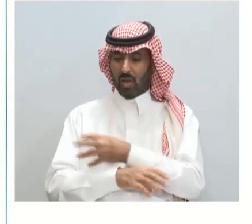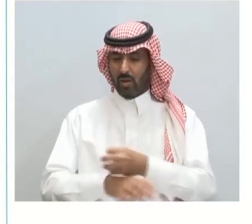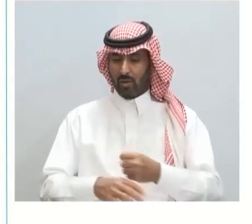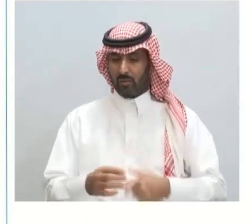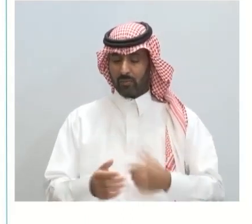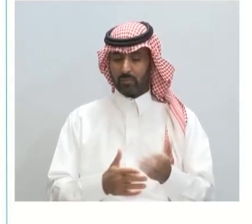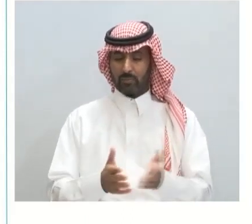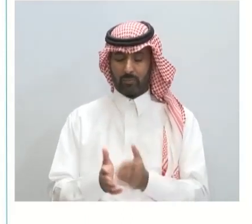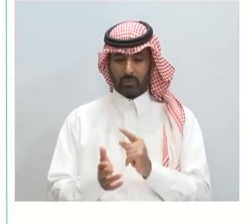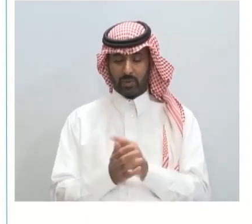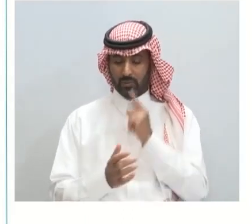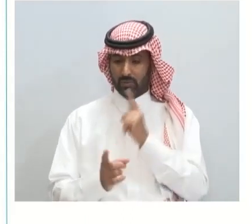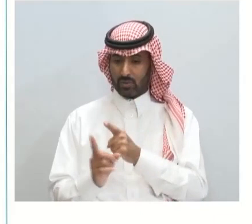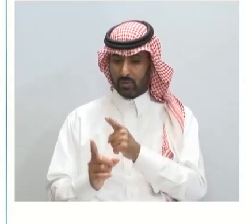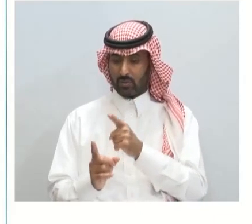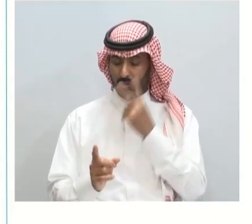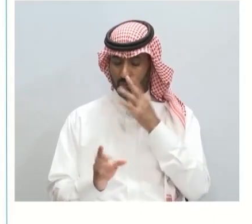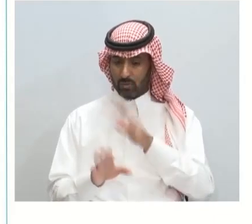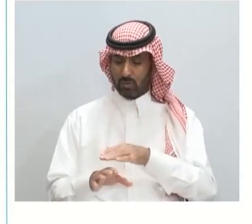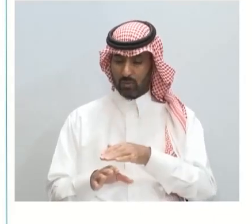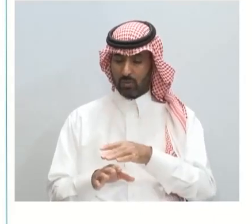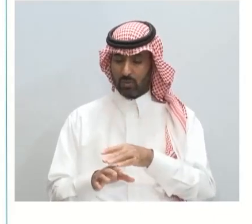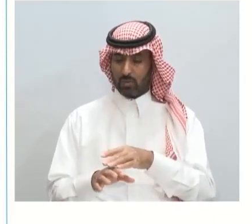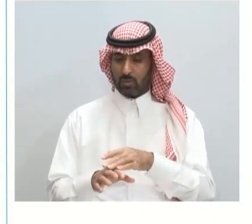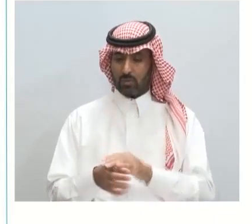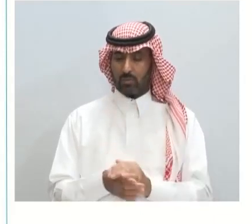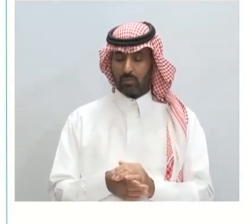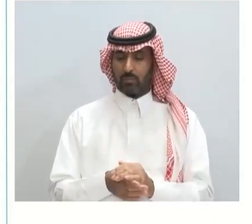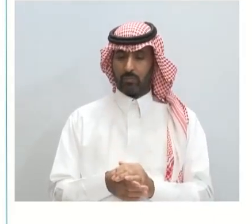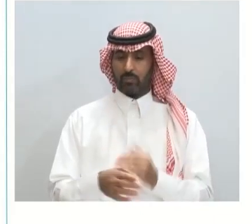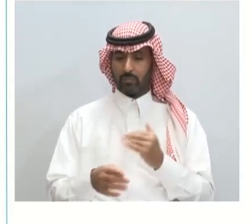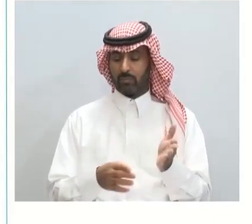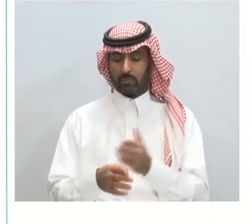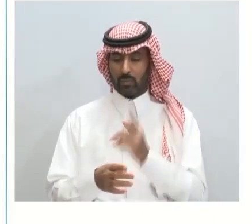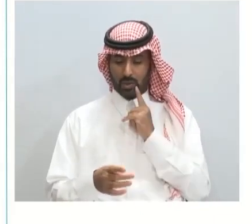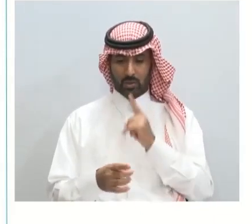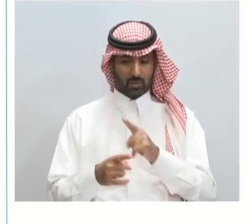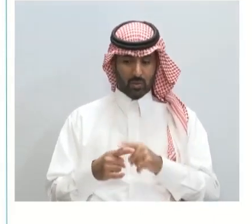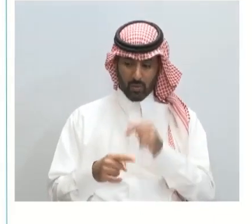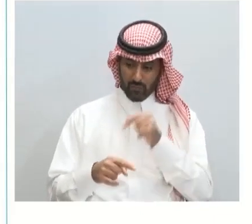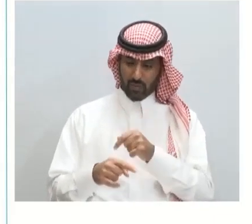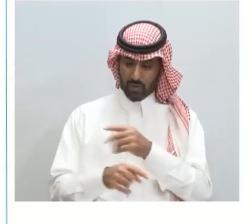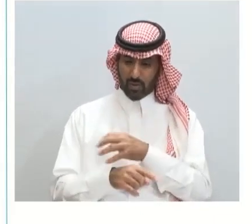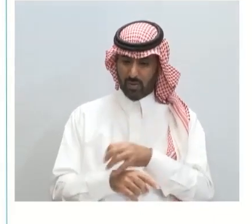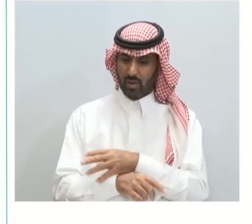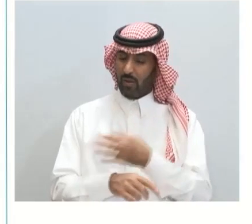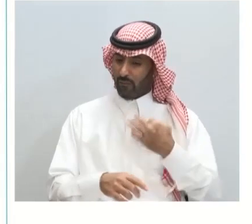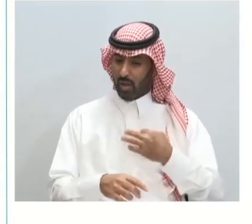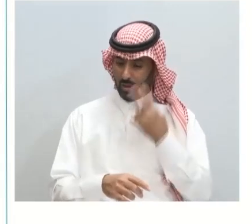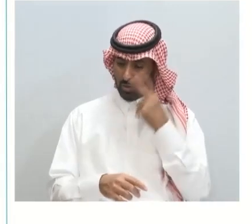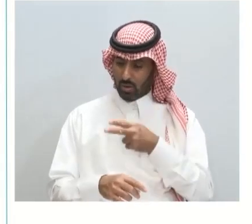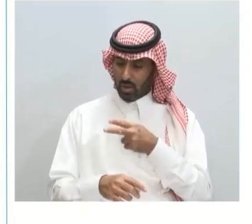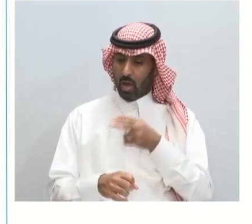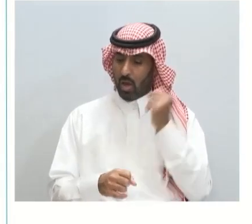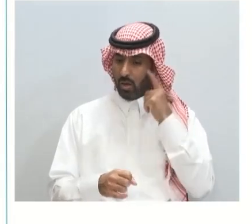negative, I felt as if someone had lifted an enormous weight off my shoulders." A positive test has benefits as well. It warns